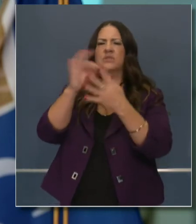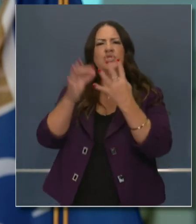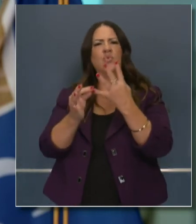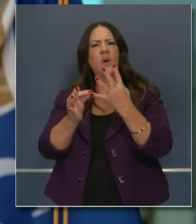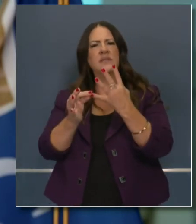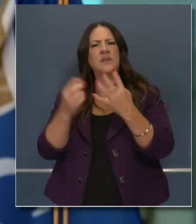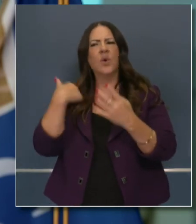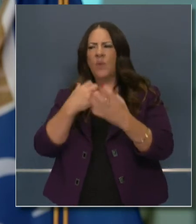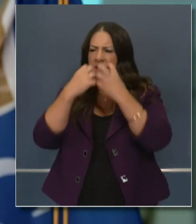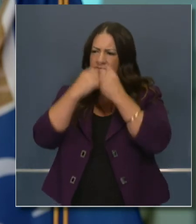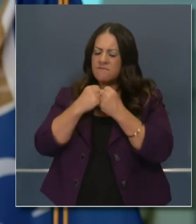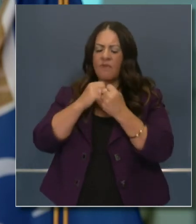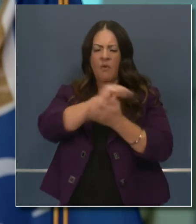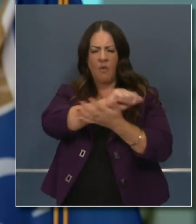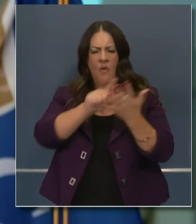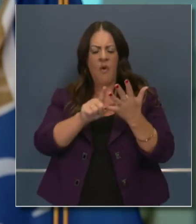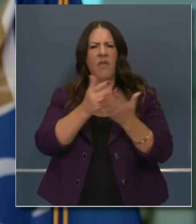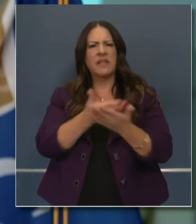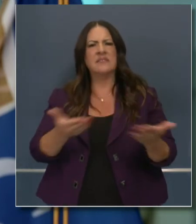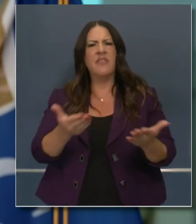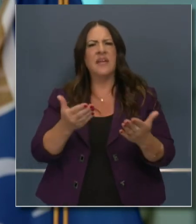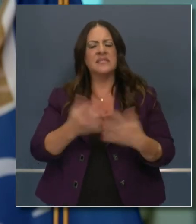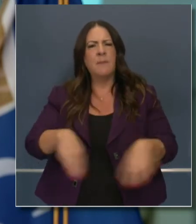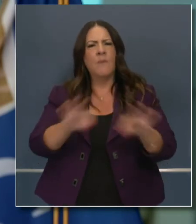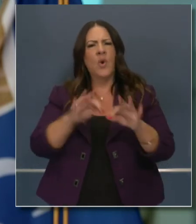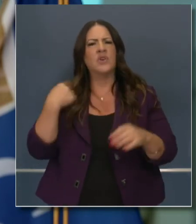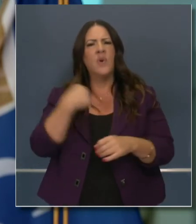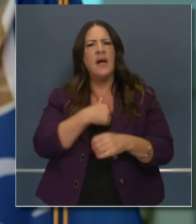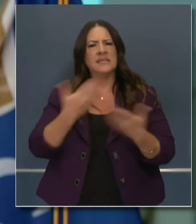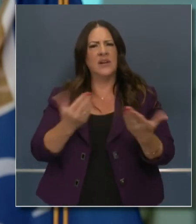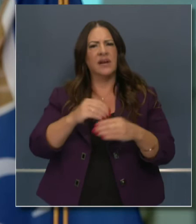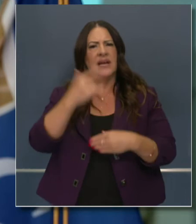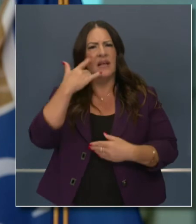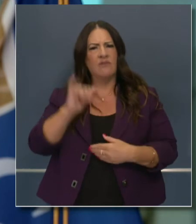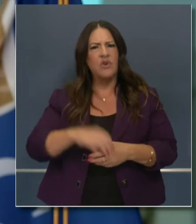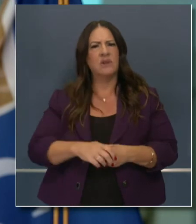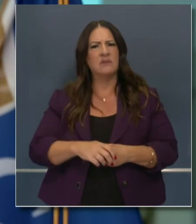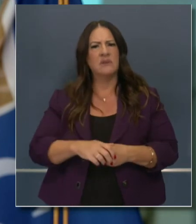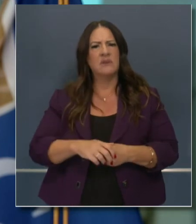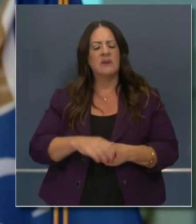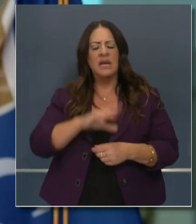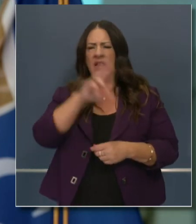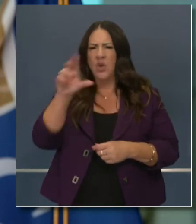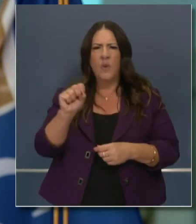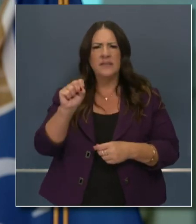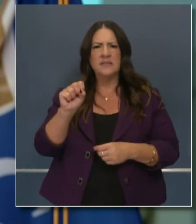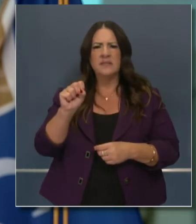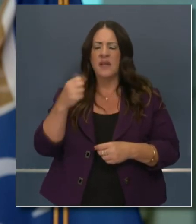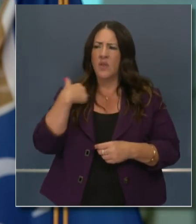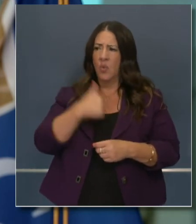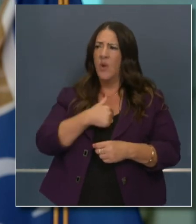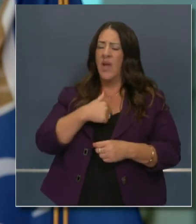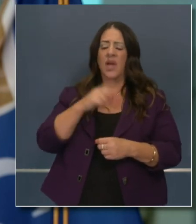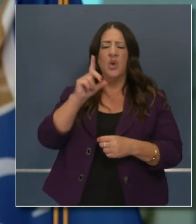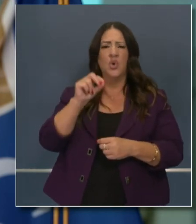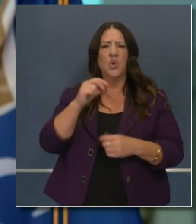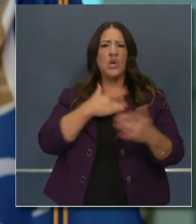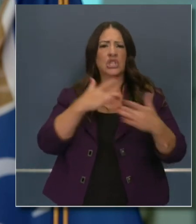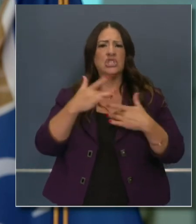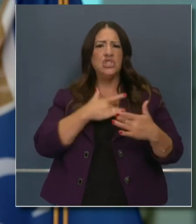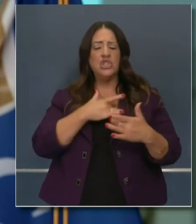state of California. And so clearly those are points of concern. 6-3,